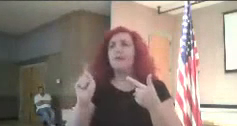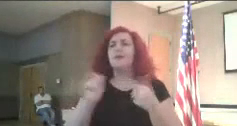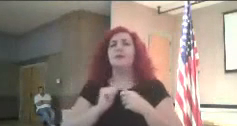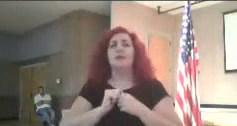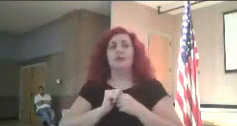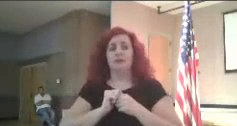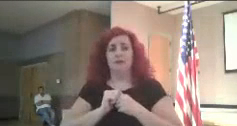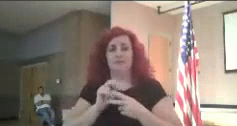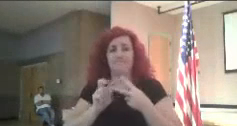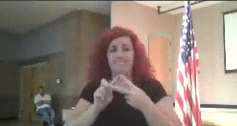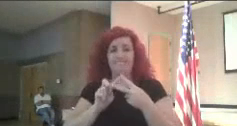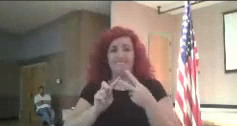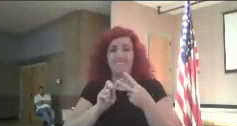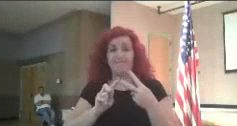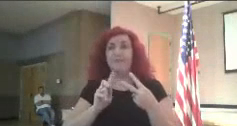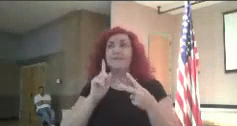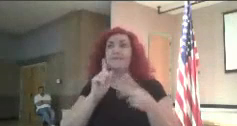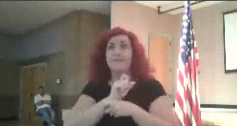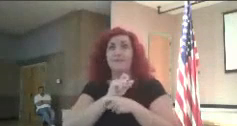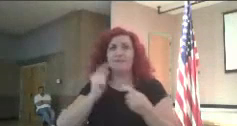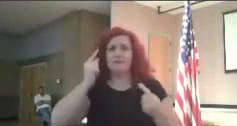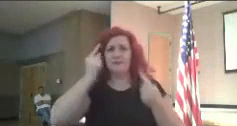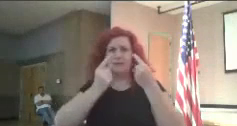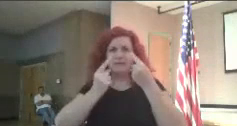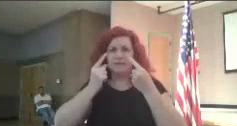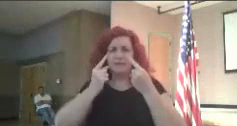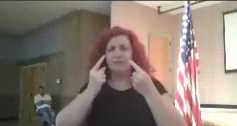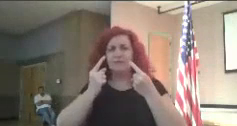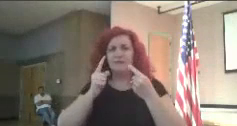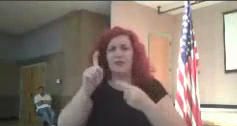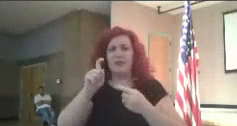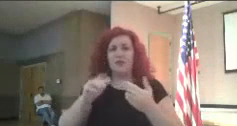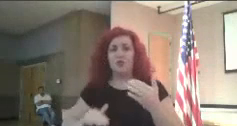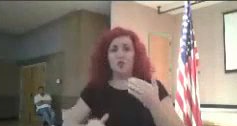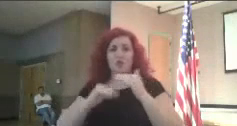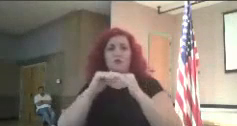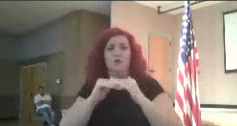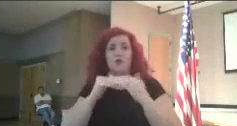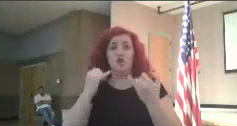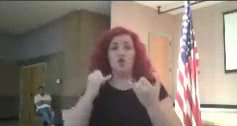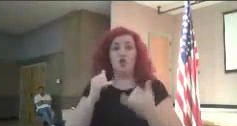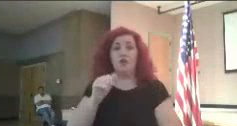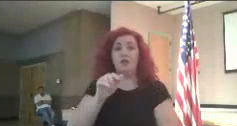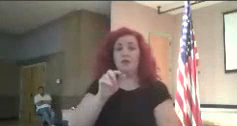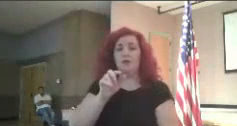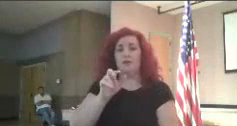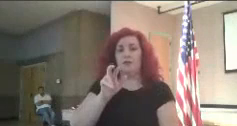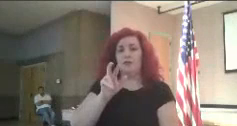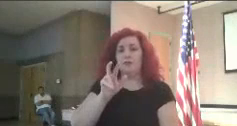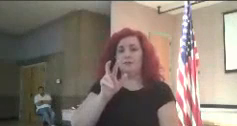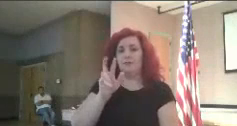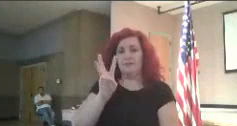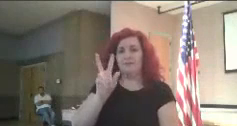seriously consider the need to reach the current 23% Native American voting age population